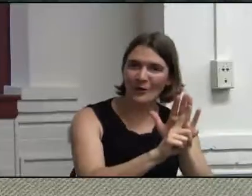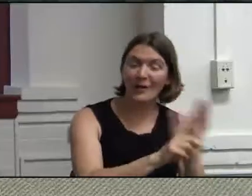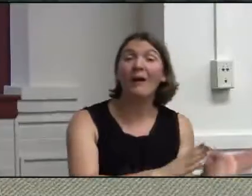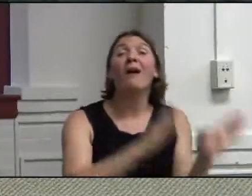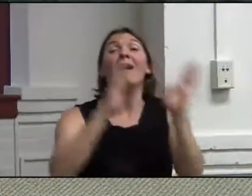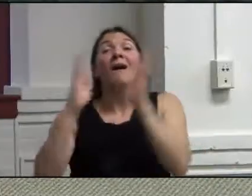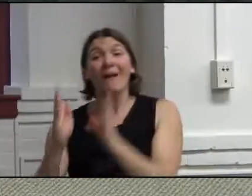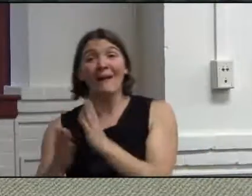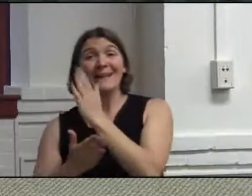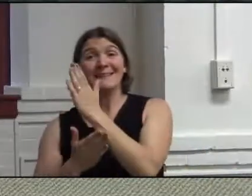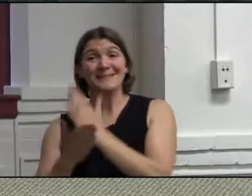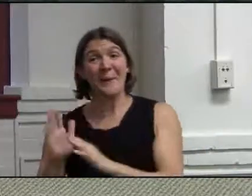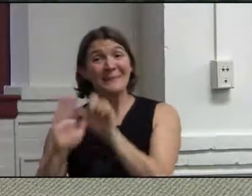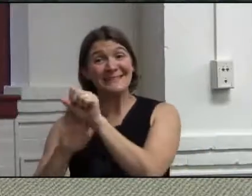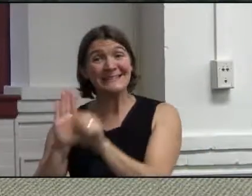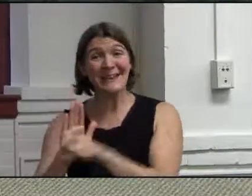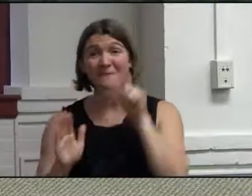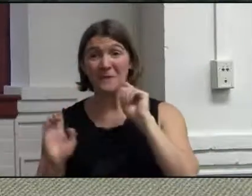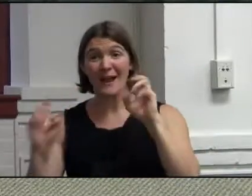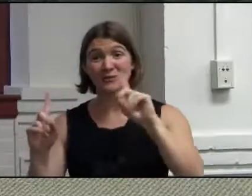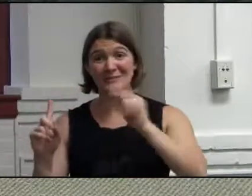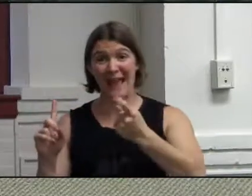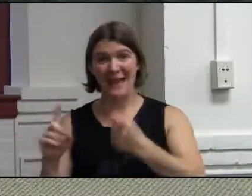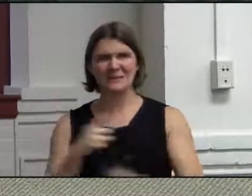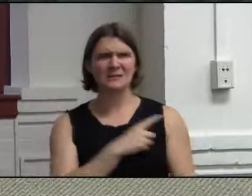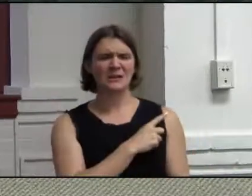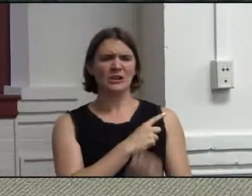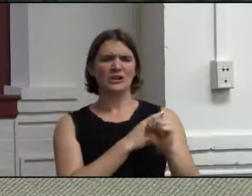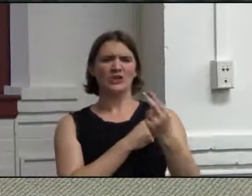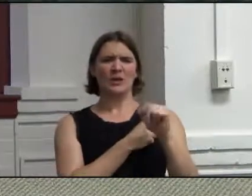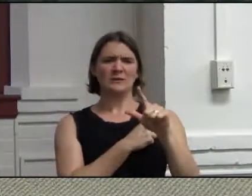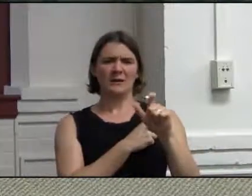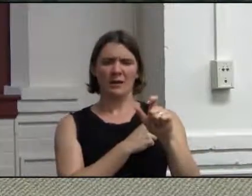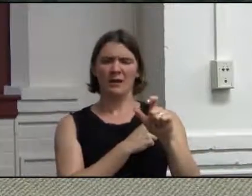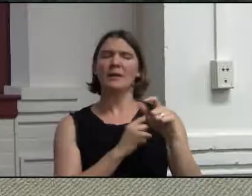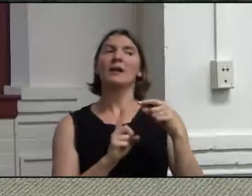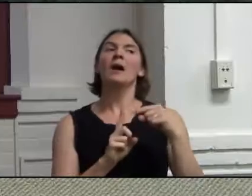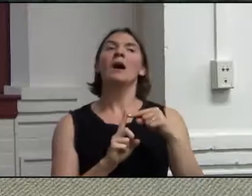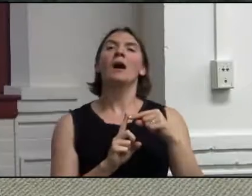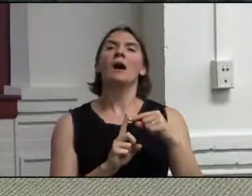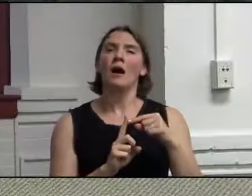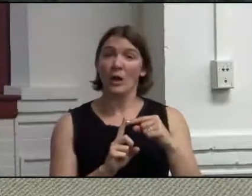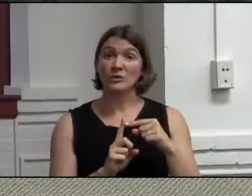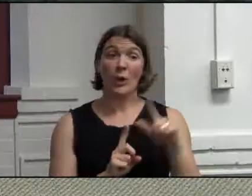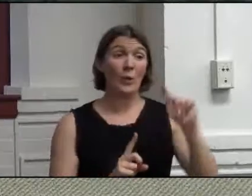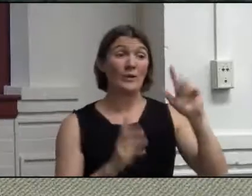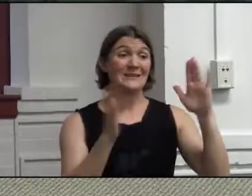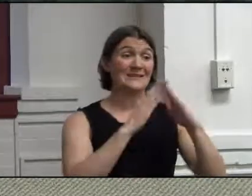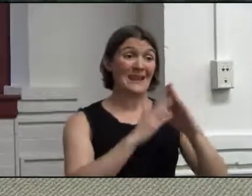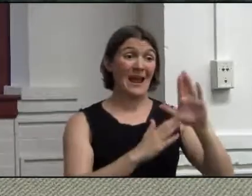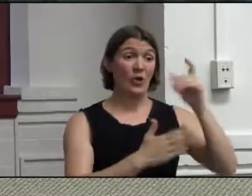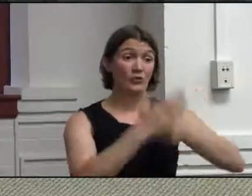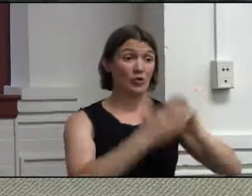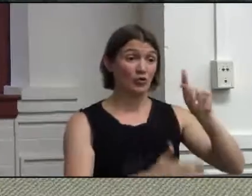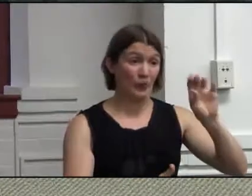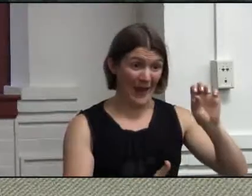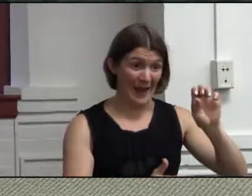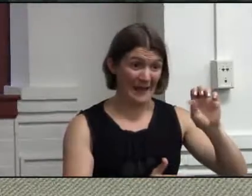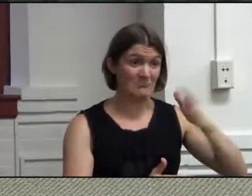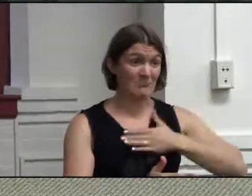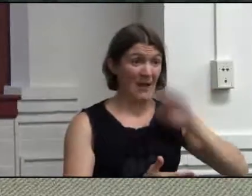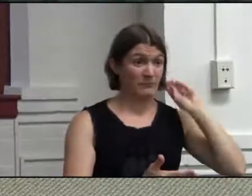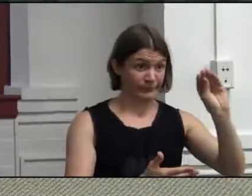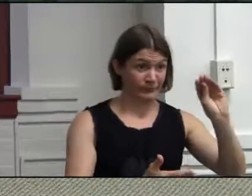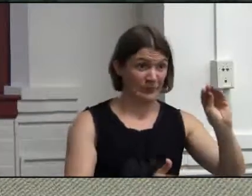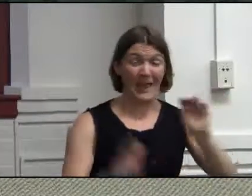to make sure I understand correctly, it's a combination. It's the town's rate and the state's